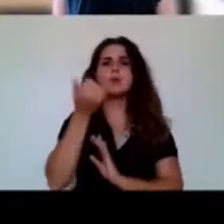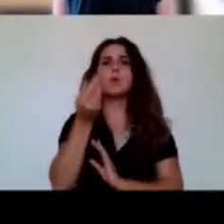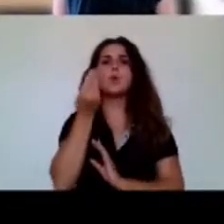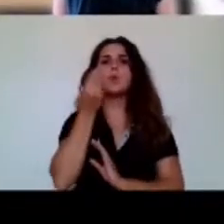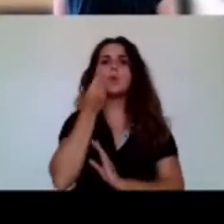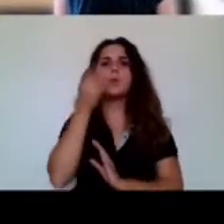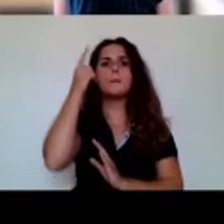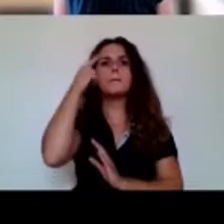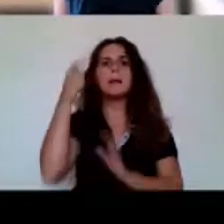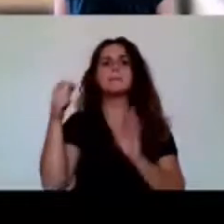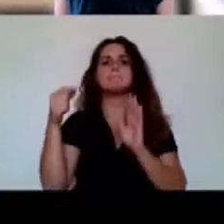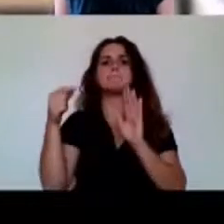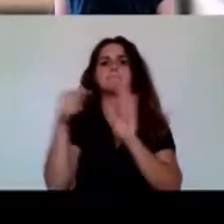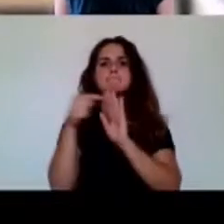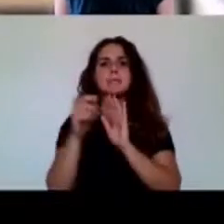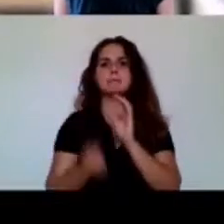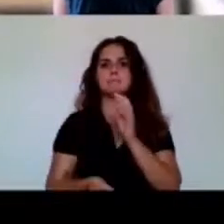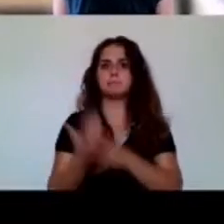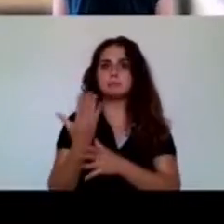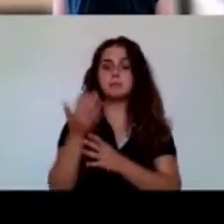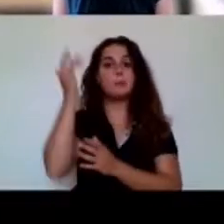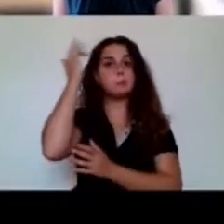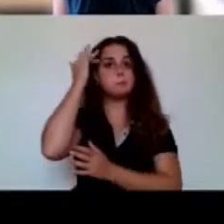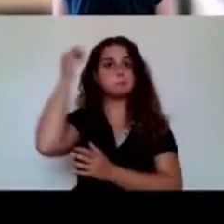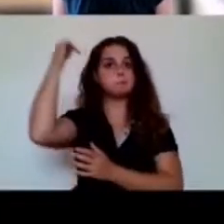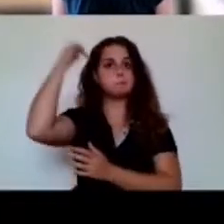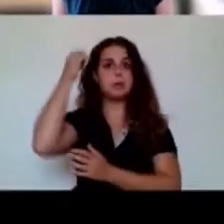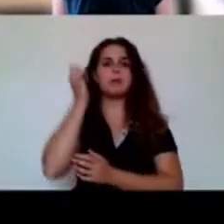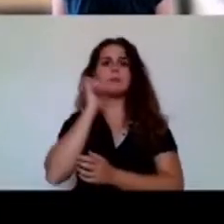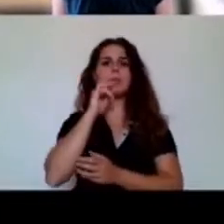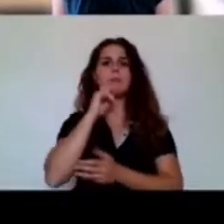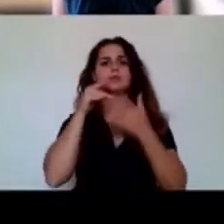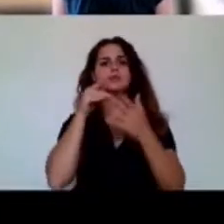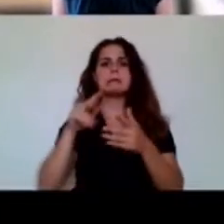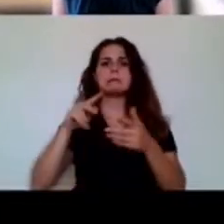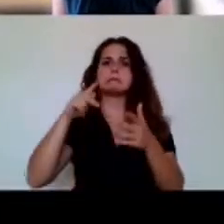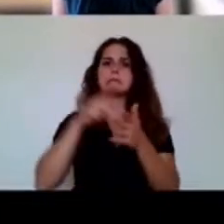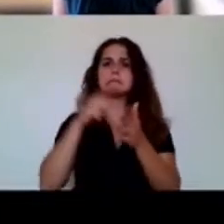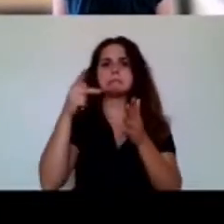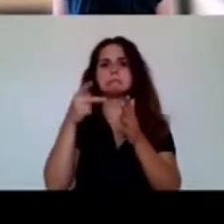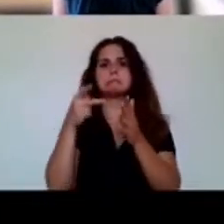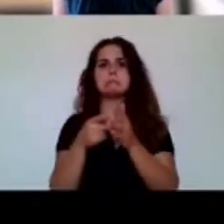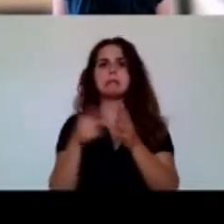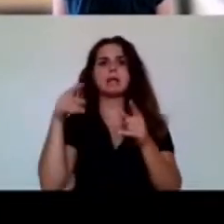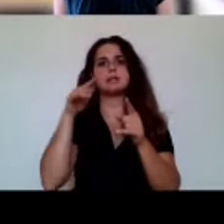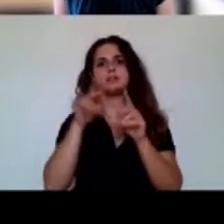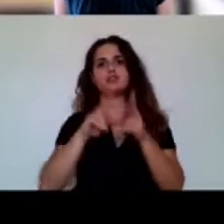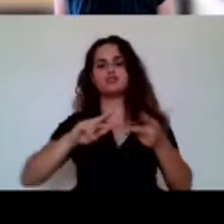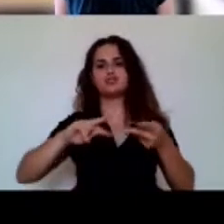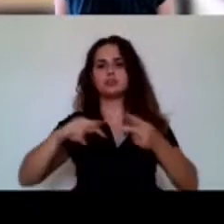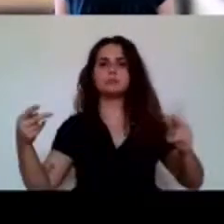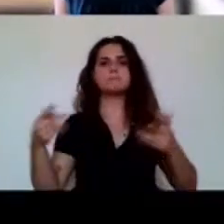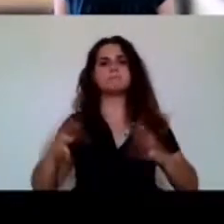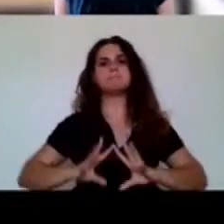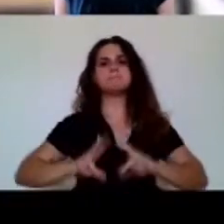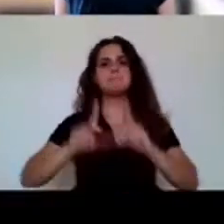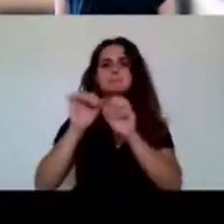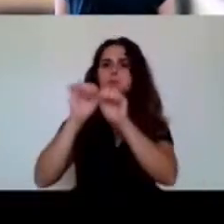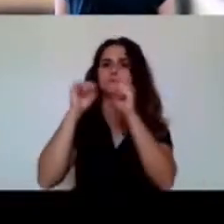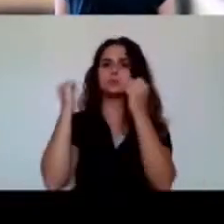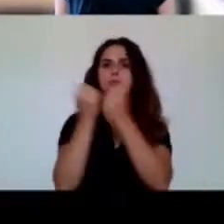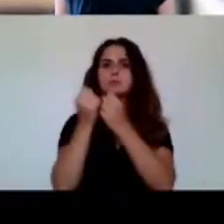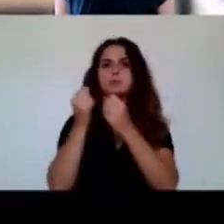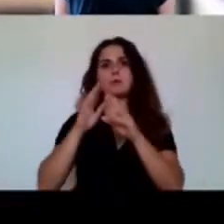come from and how they're wired into our brains, this could help us develop strategies, both as individuals and as societies,